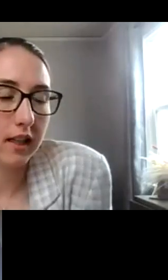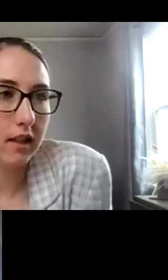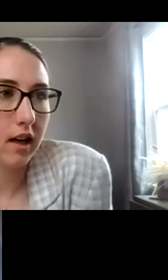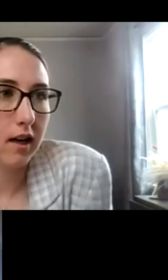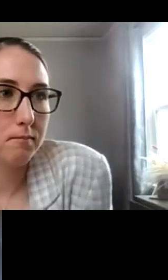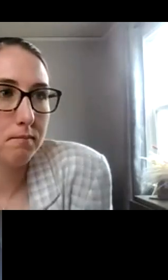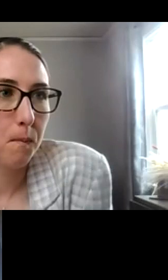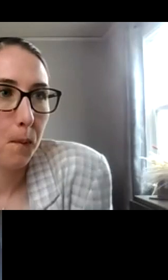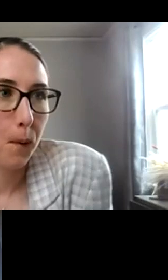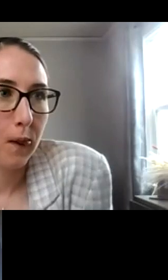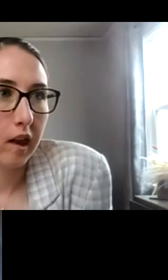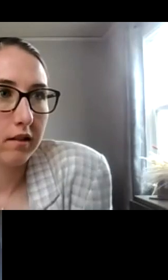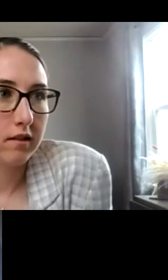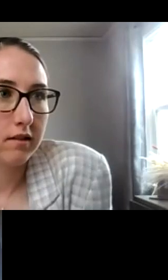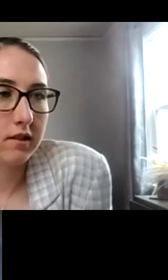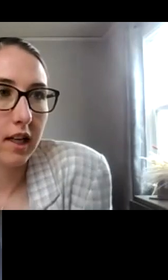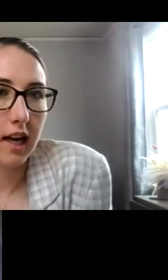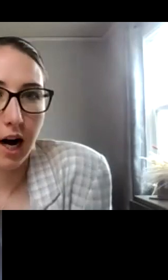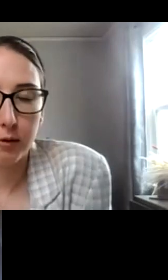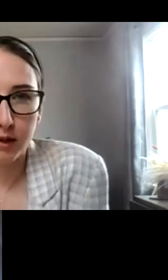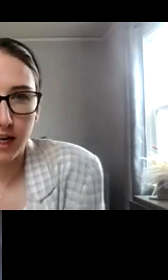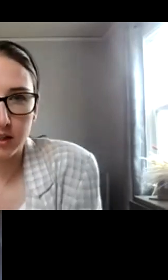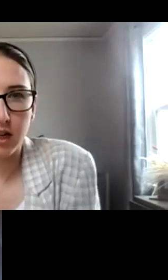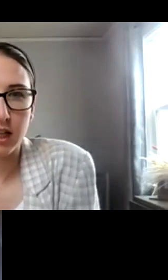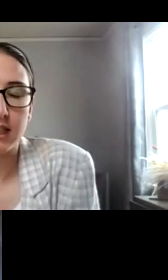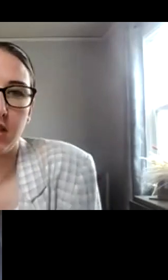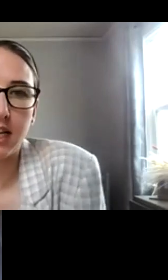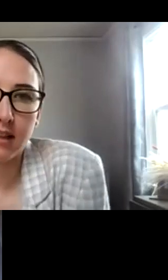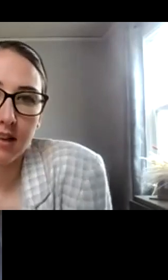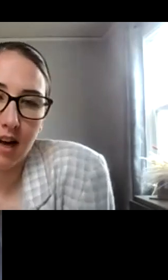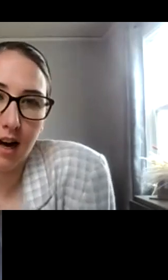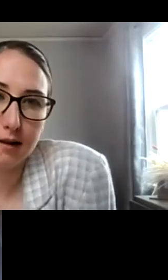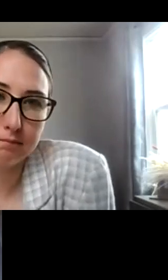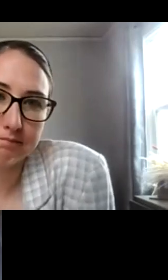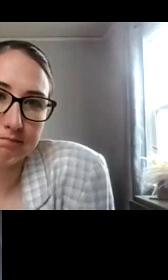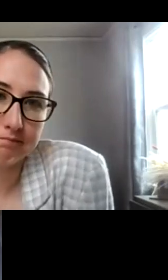we can look at how providers are considering